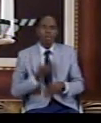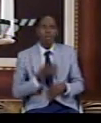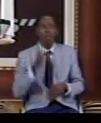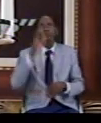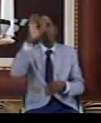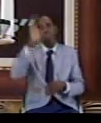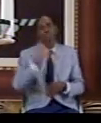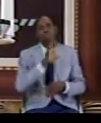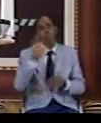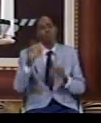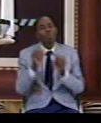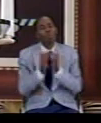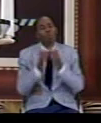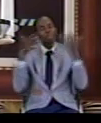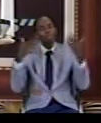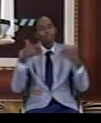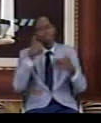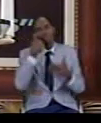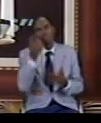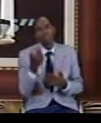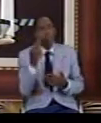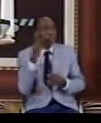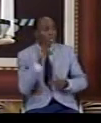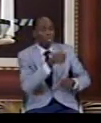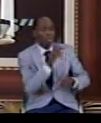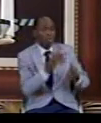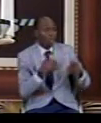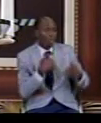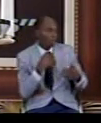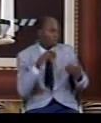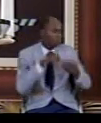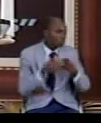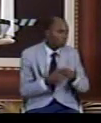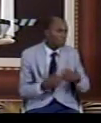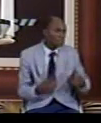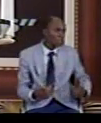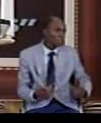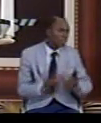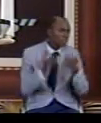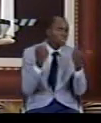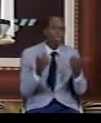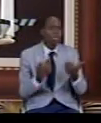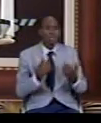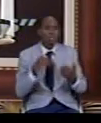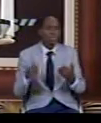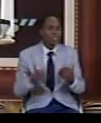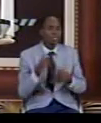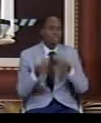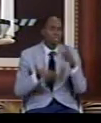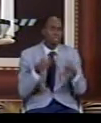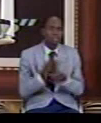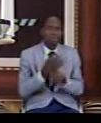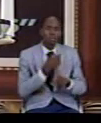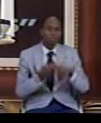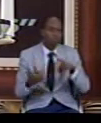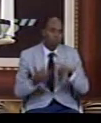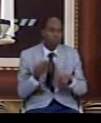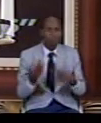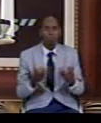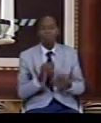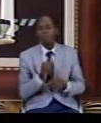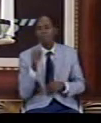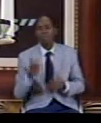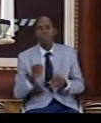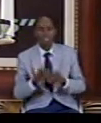You see, there are people, if they have any challenge, any cross to bear, any kind of persecution or any need in their